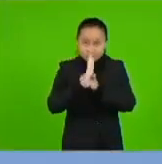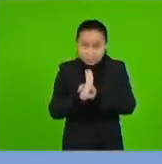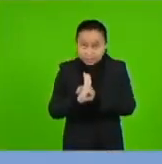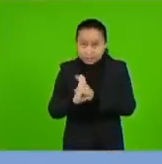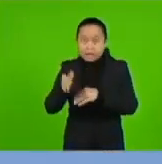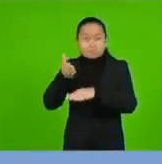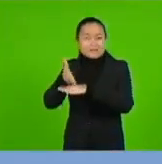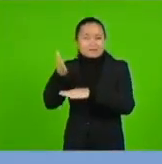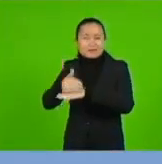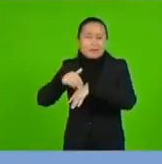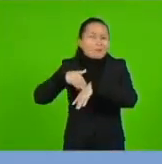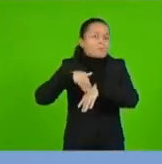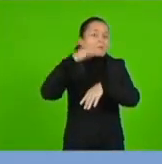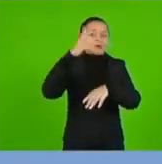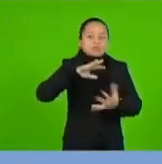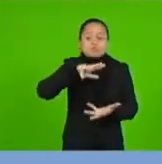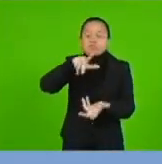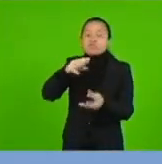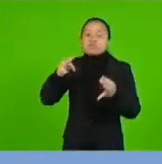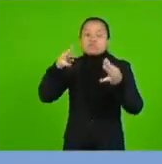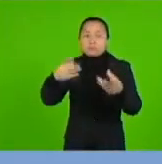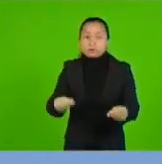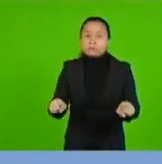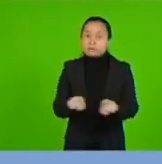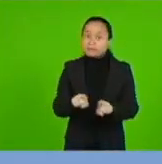church in the entire world.